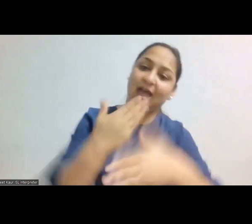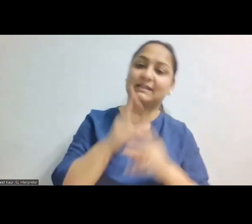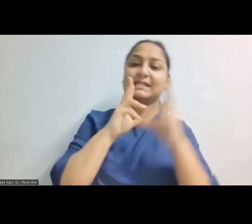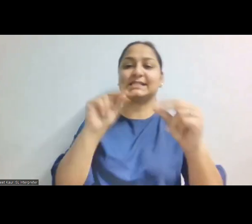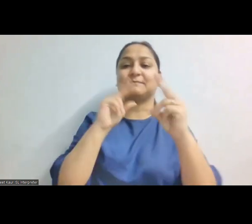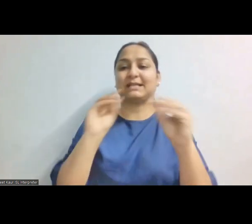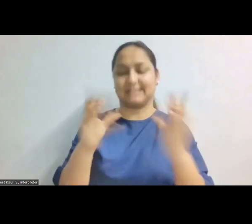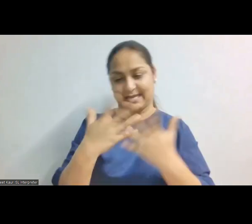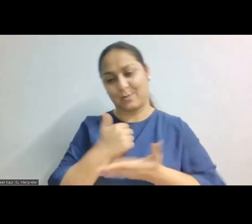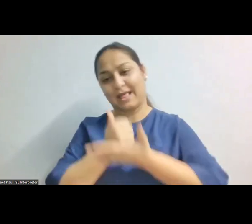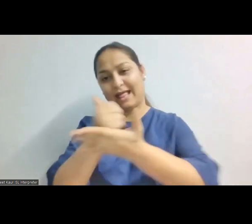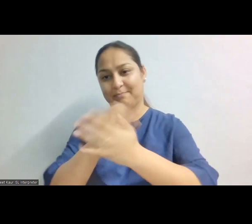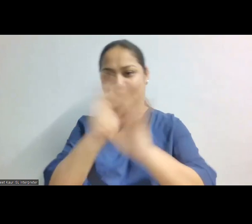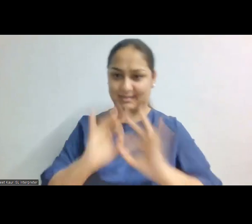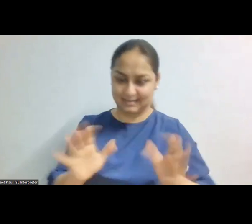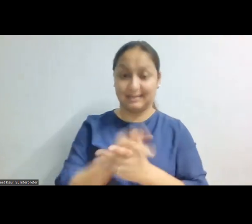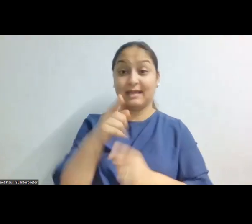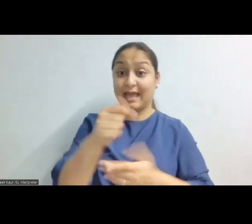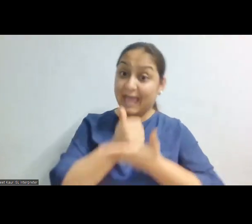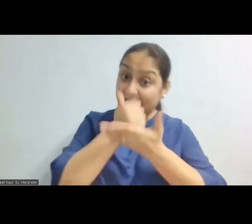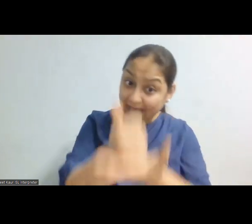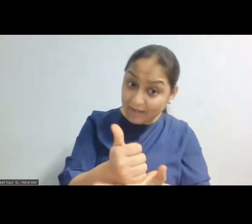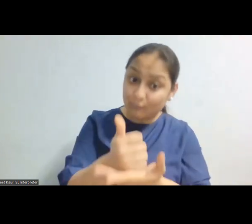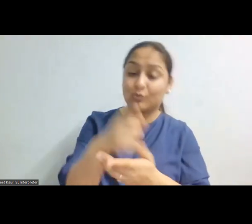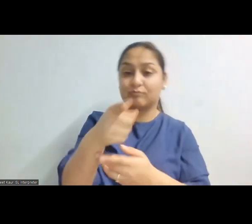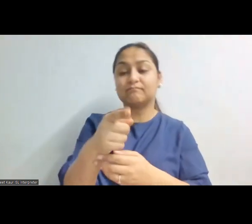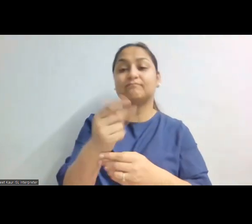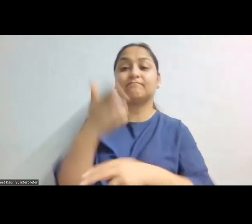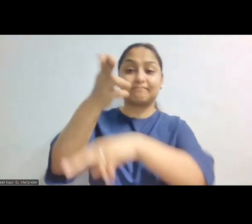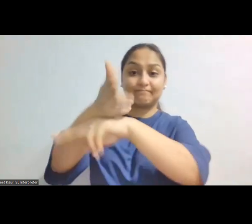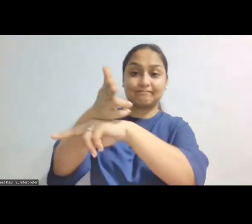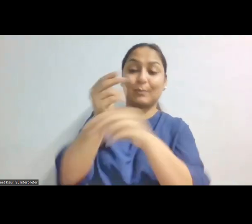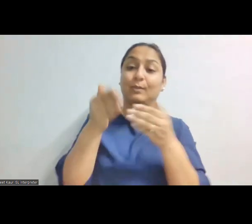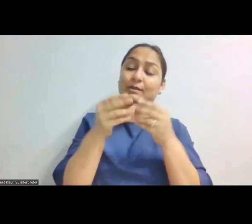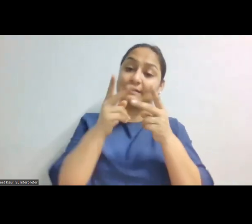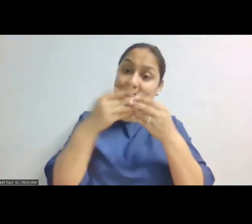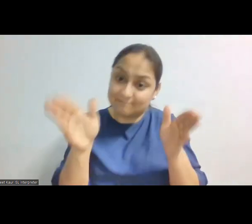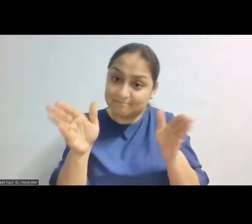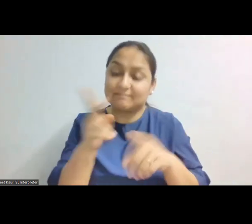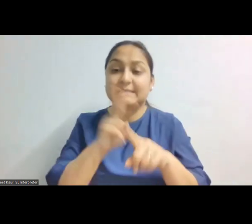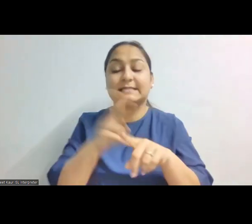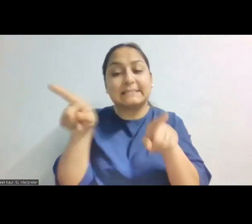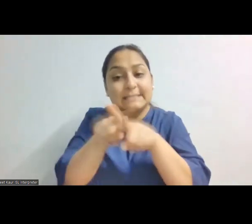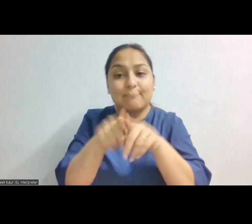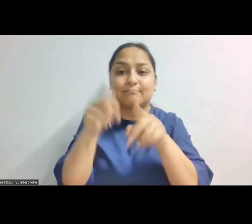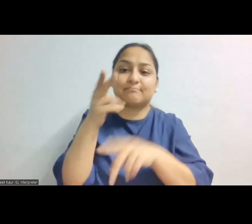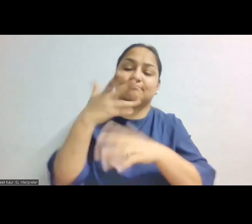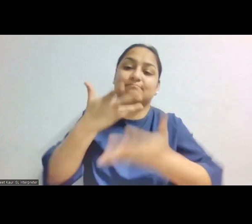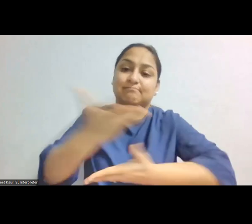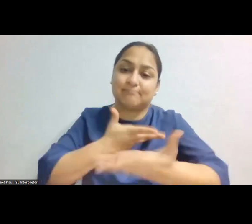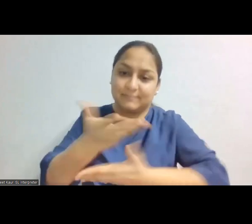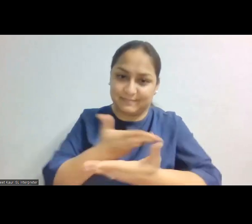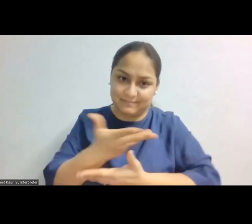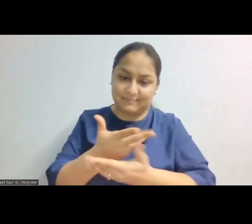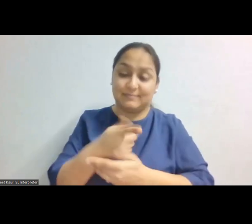out. It will be helpful to keep your camera on while you're making your interventions. The audience and